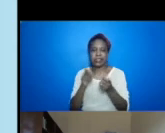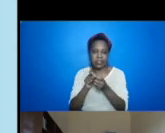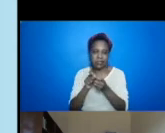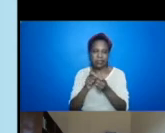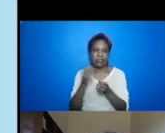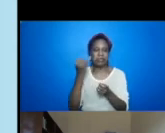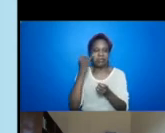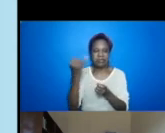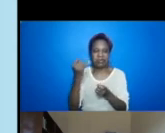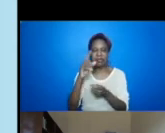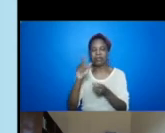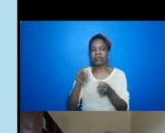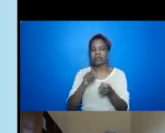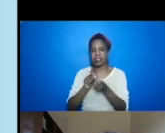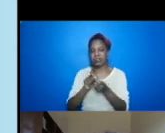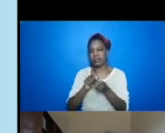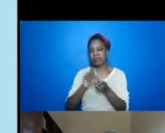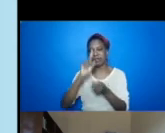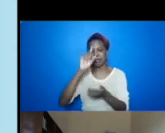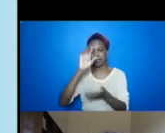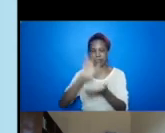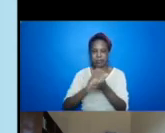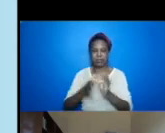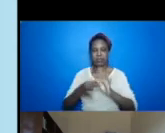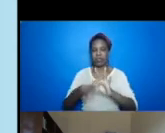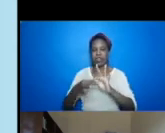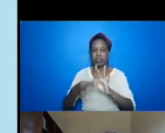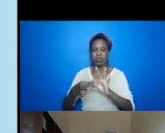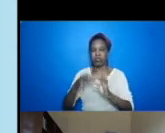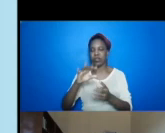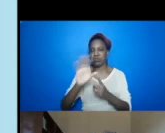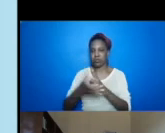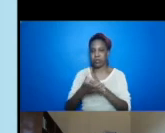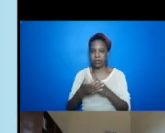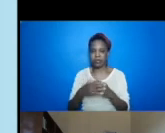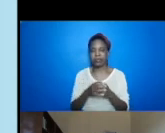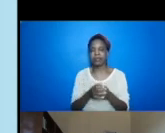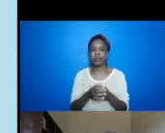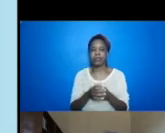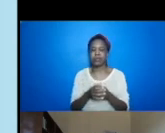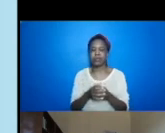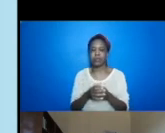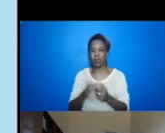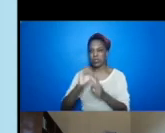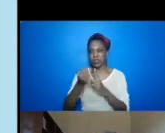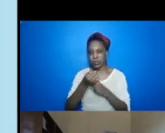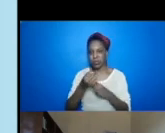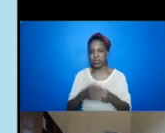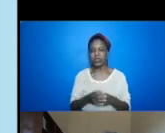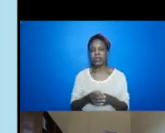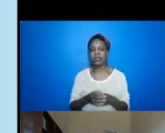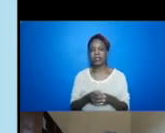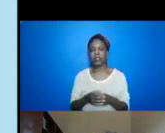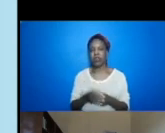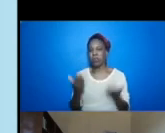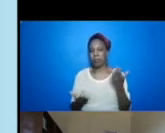also archetypes. The wizard, the cowboy, the damsel in distress, all of